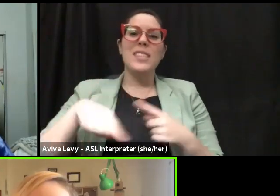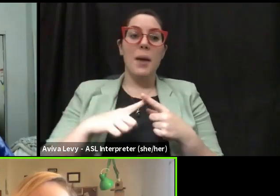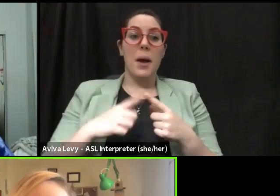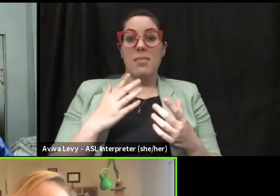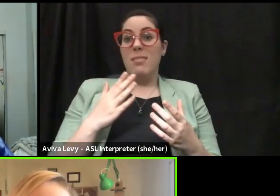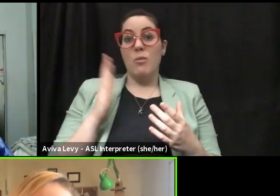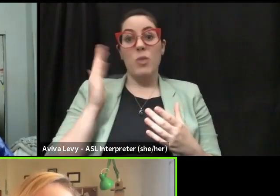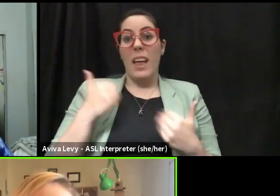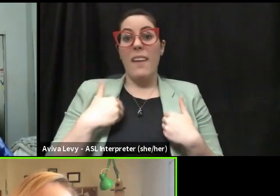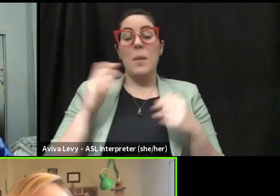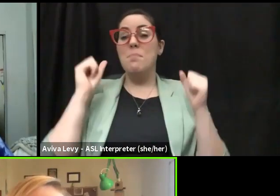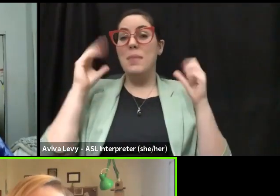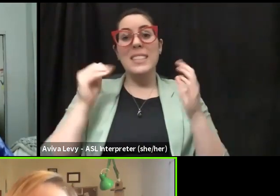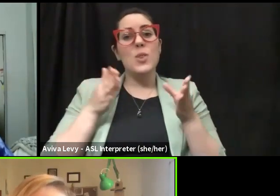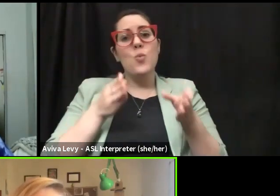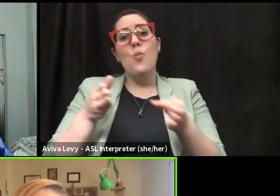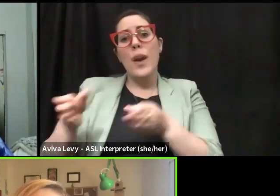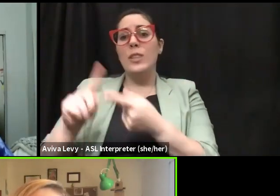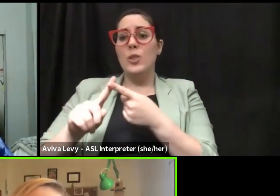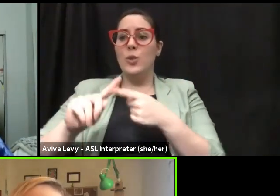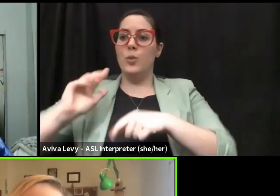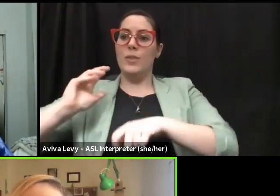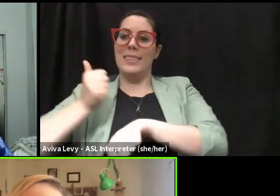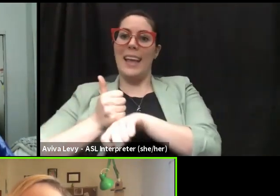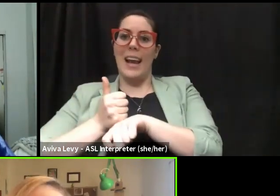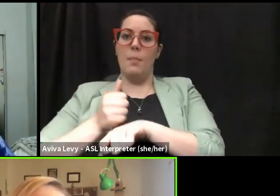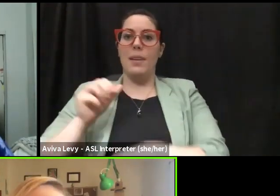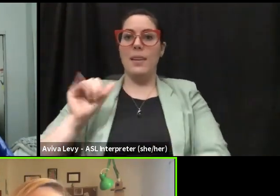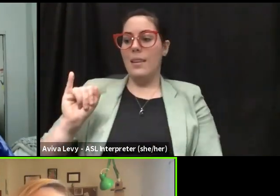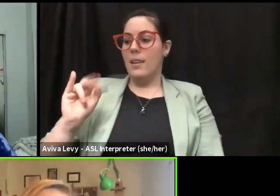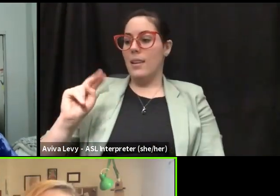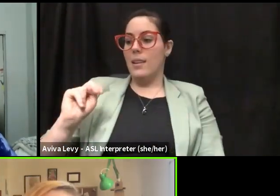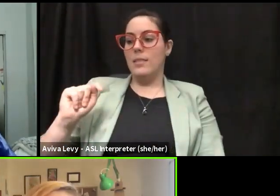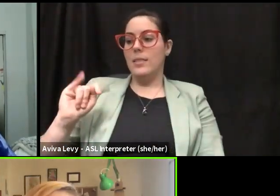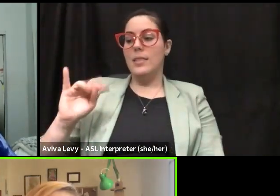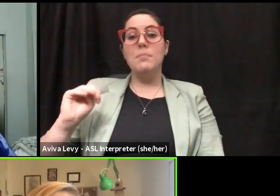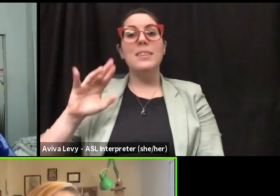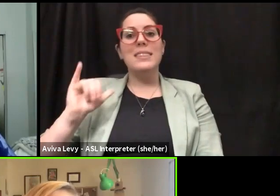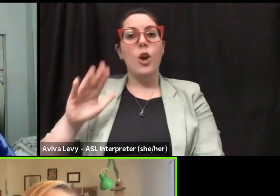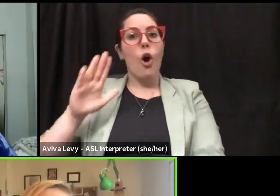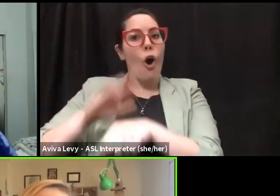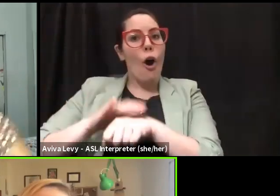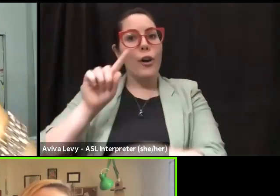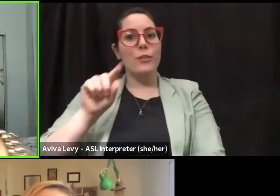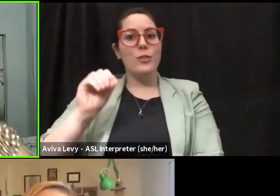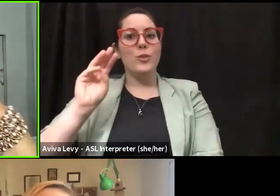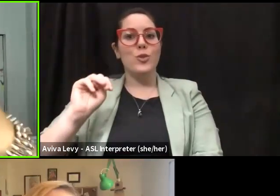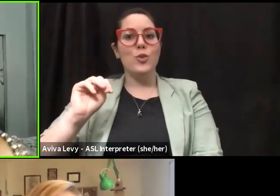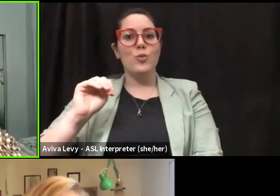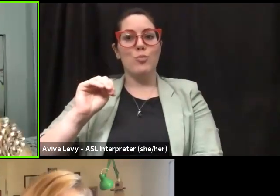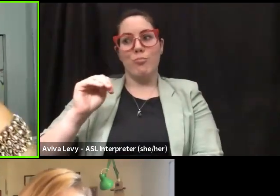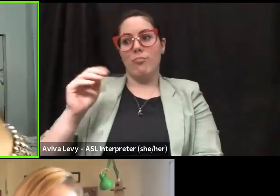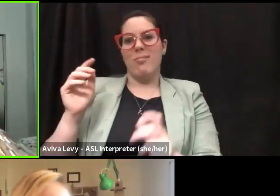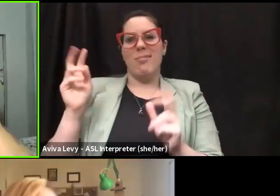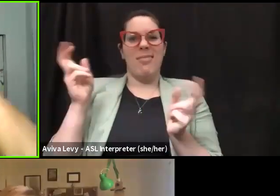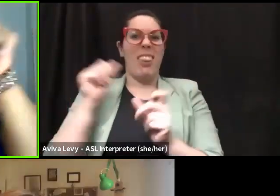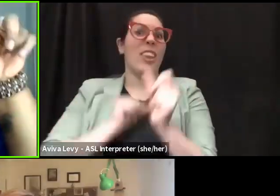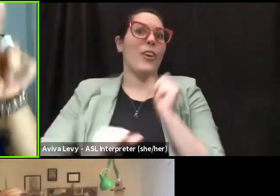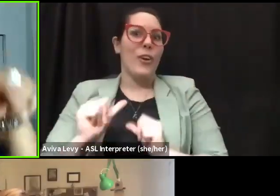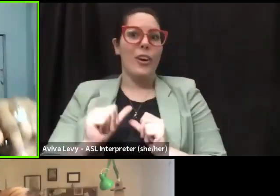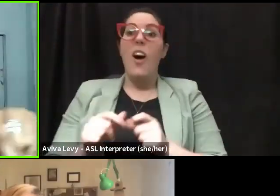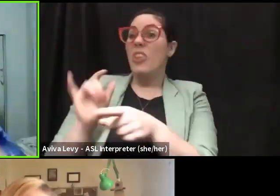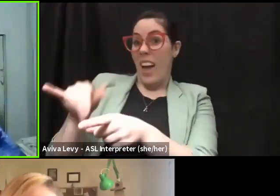get creative in staging intimacy in Zoom theater in this pause away from our stages, and like go with that. Okay,